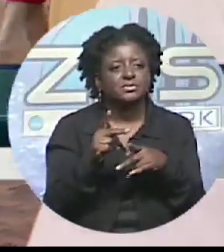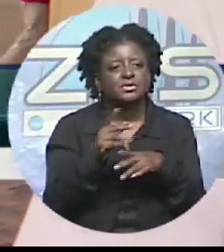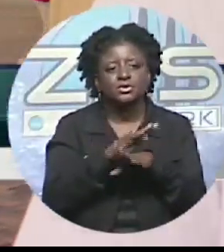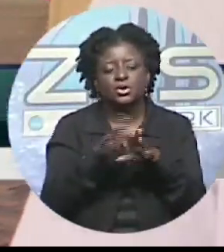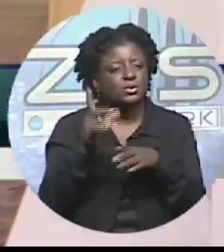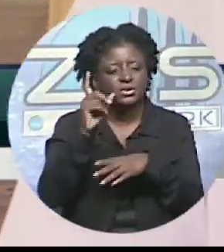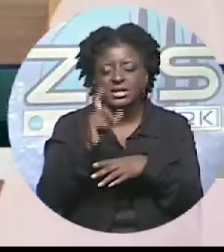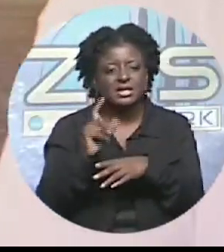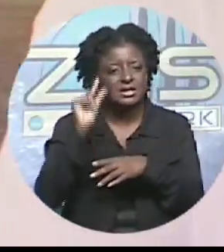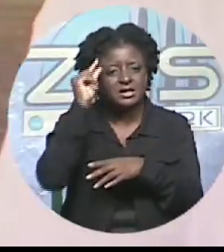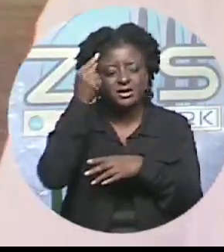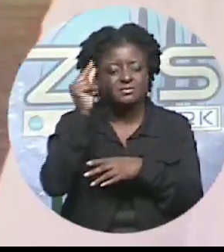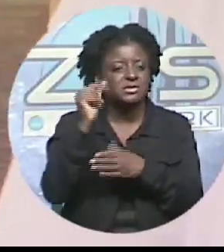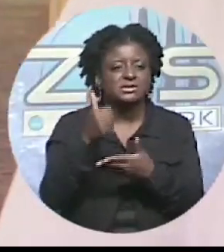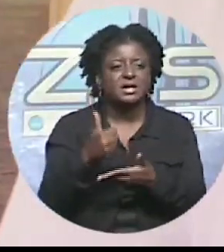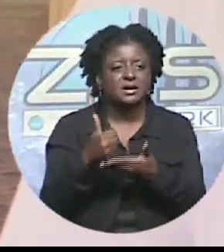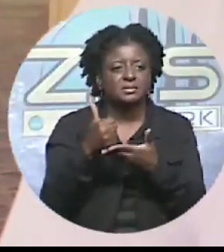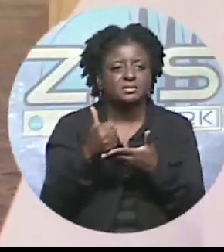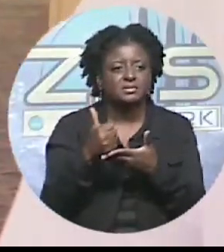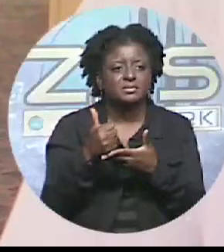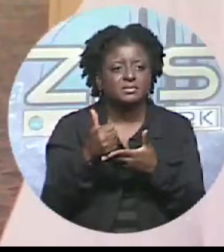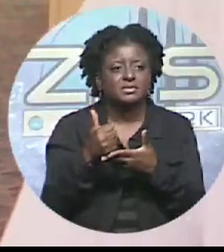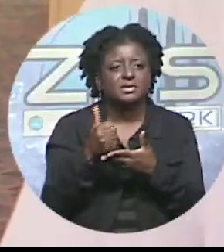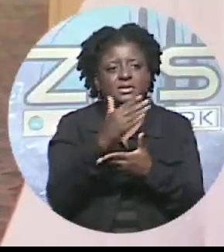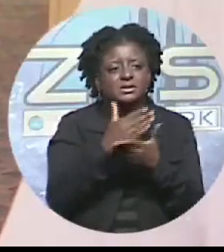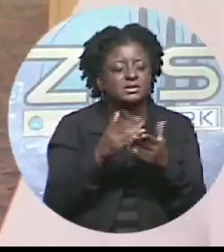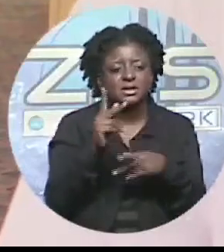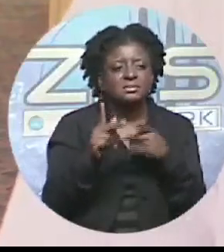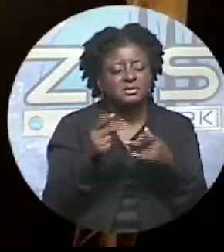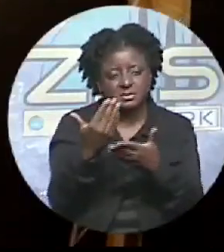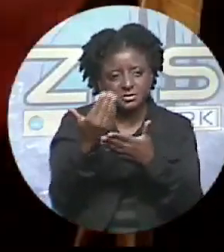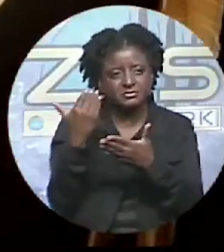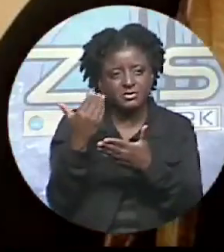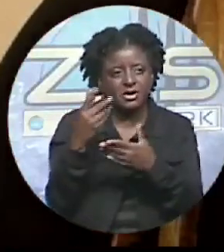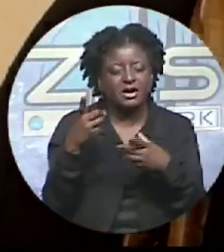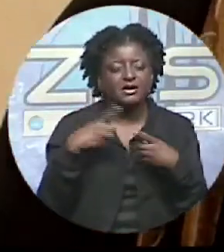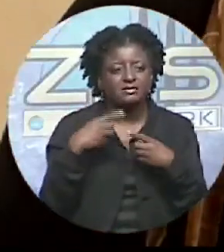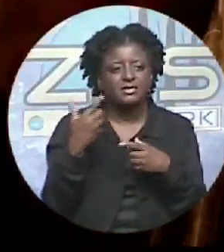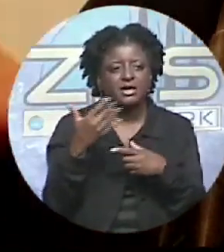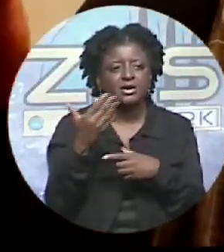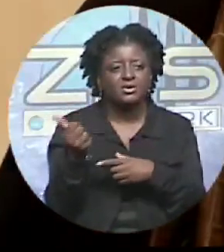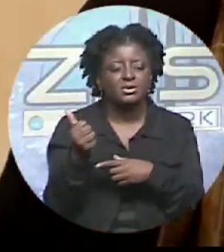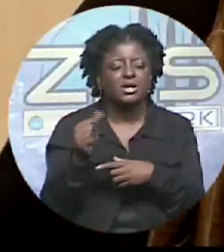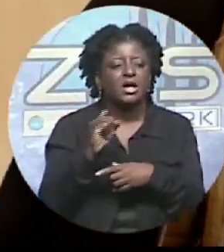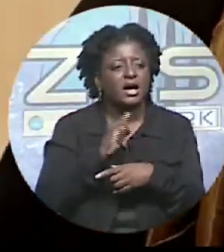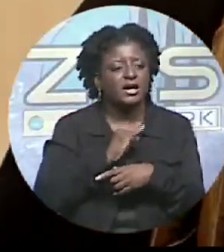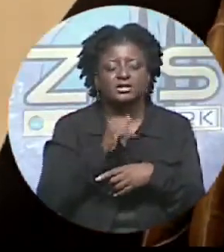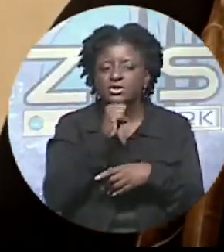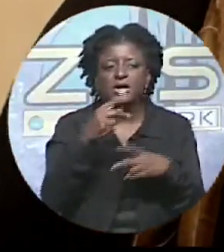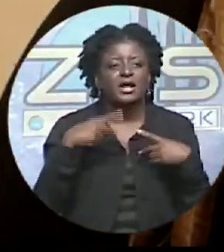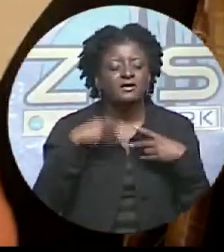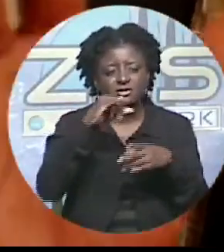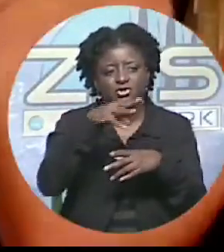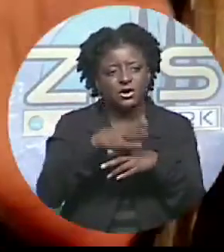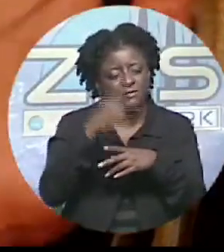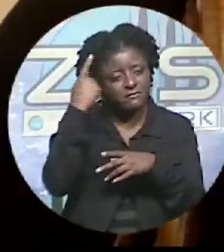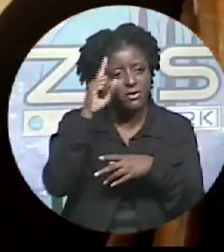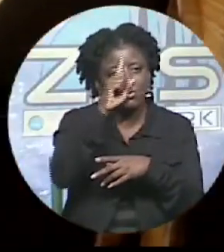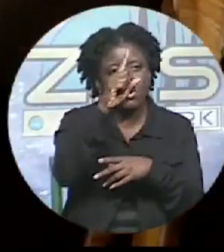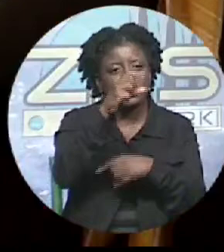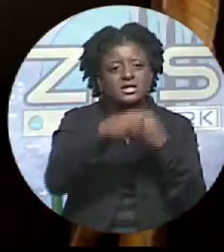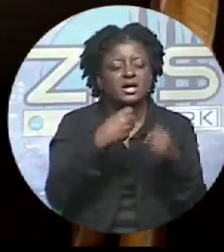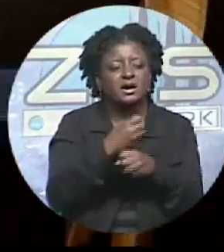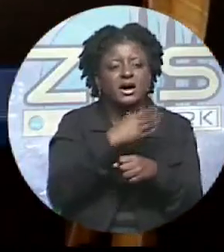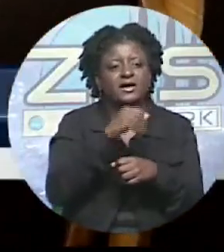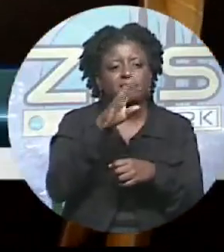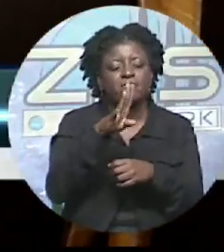don't need government help. You know, like some people them that like they get their own help. I was out of a job a year and 4 months. I ain't